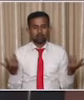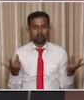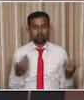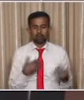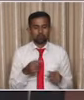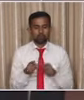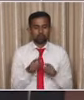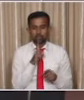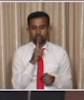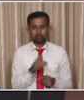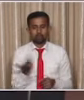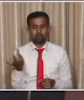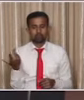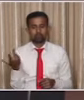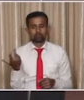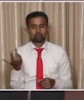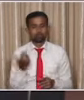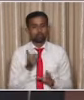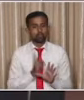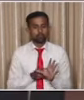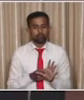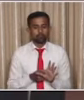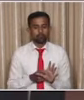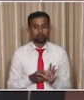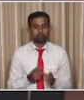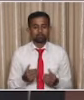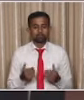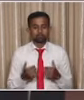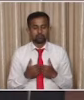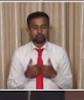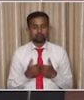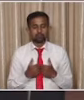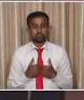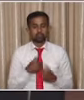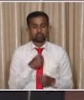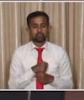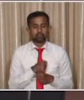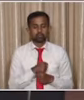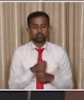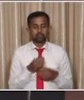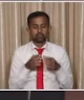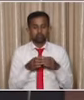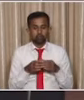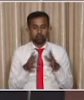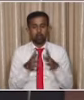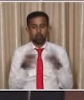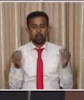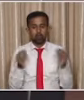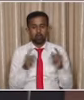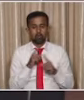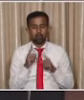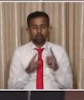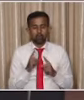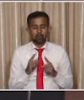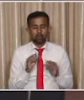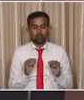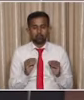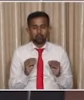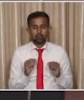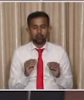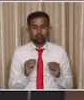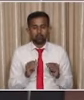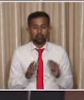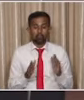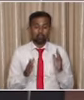We always talk about the two-state solution. That is all. Two-state solution is far away. The present